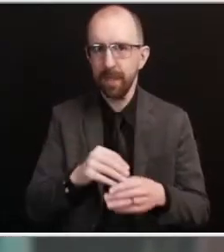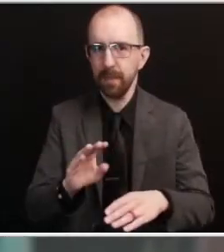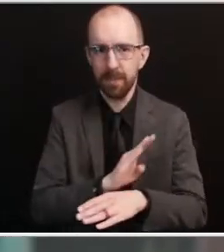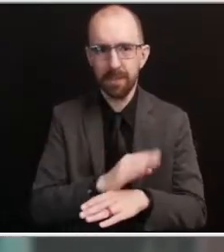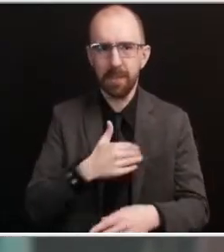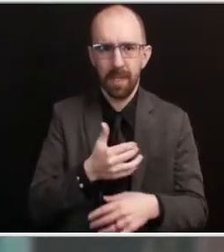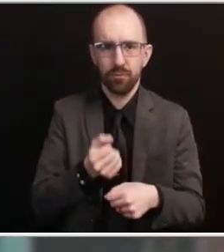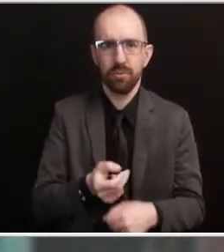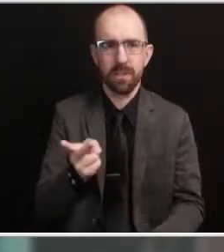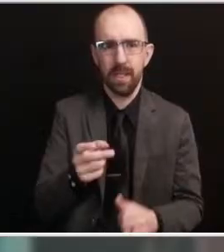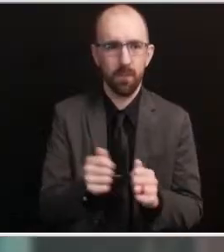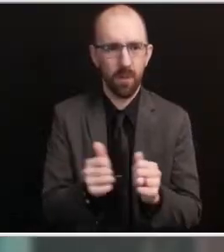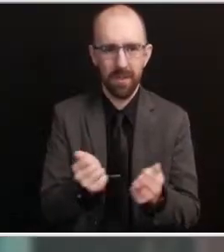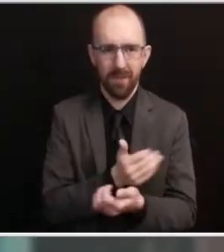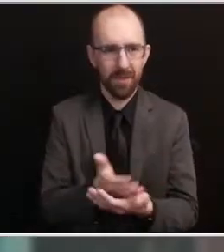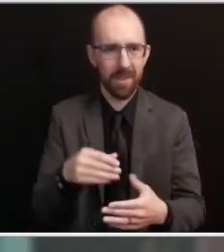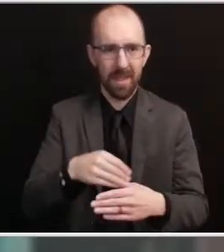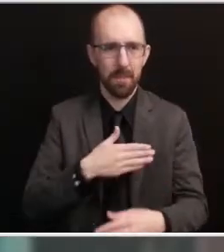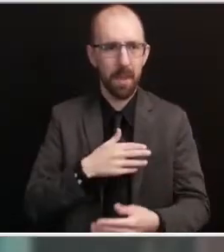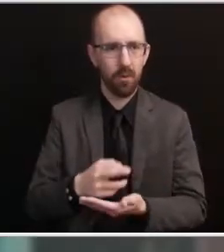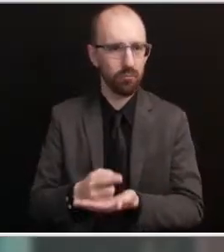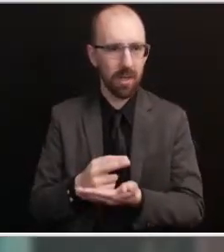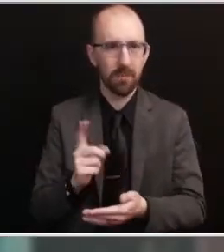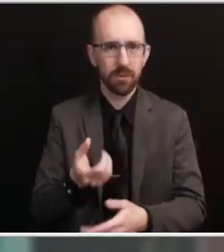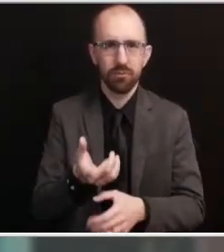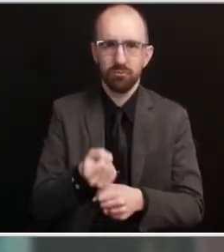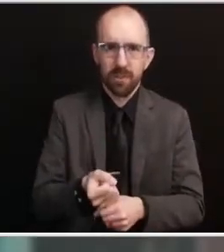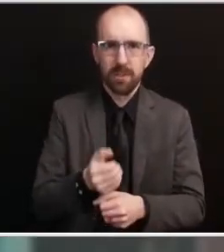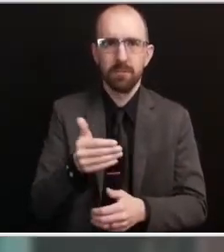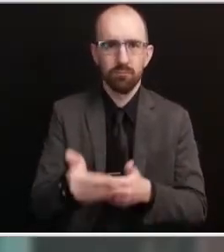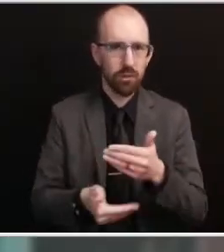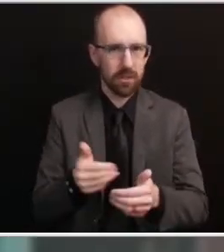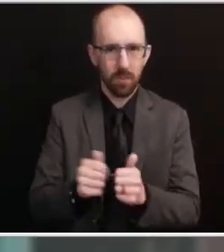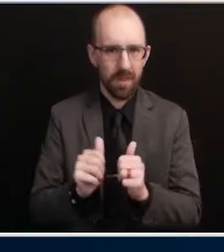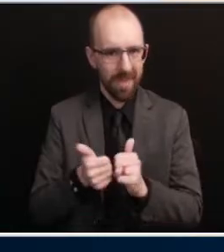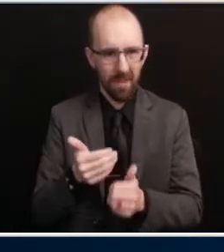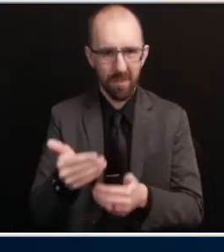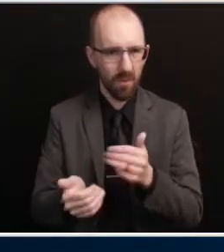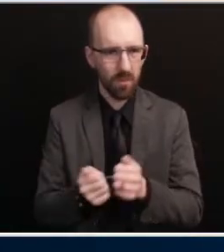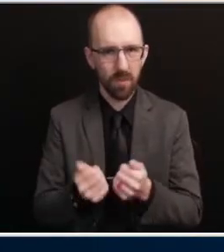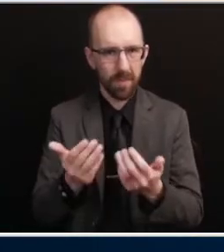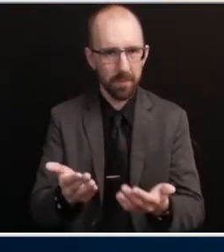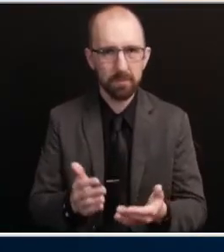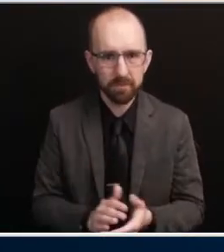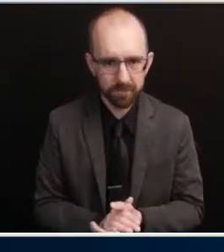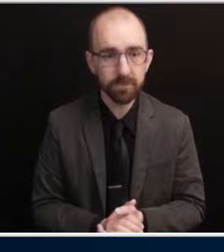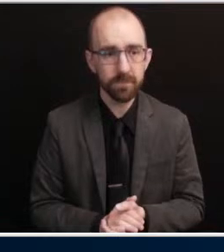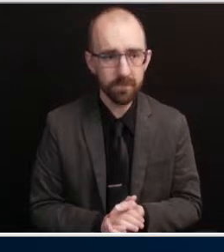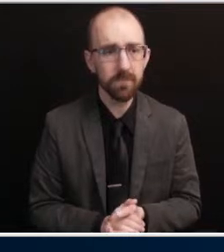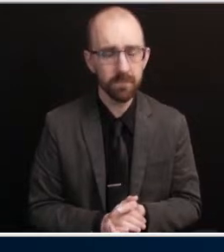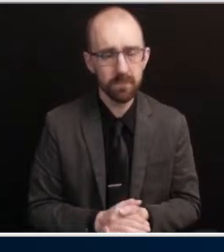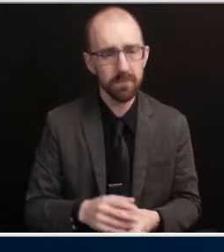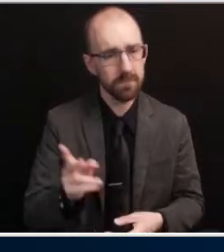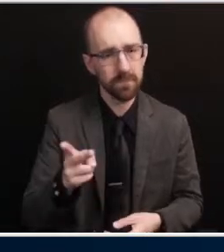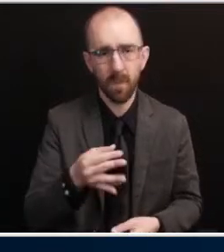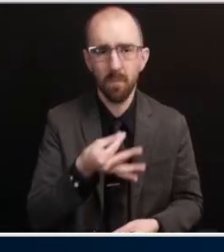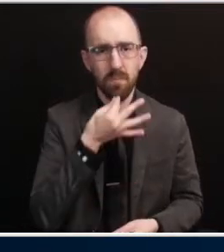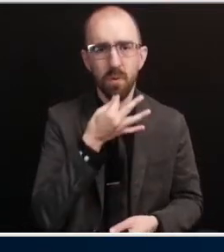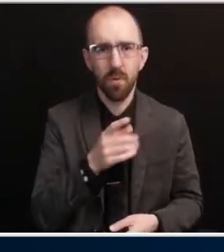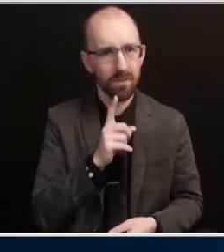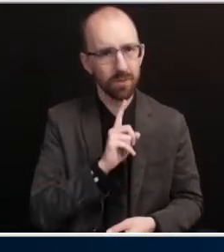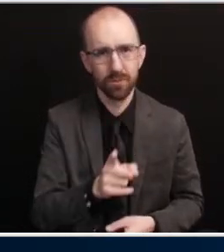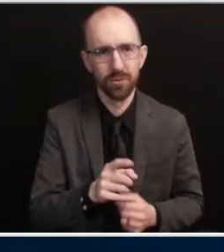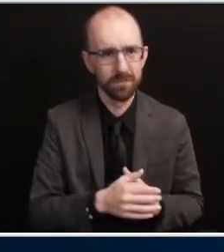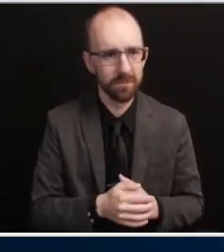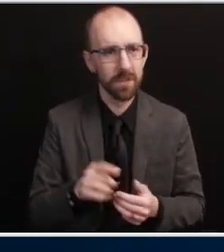with everything going on in my rehab, and I'm just trusting the whole process with how it goes with them. Yep, they are the pros, that's for sure. Let's check